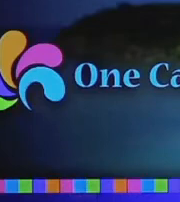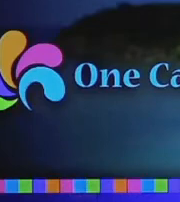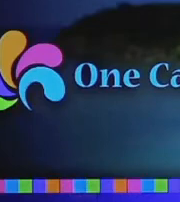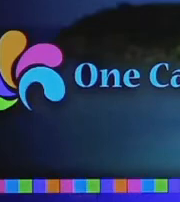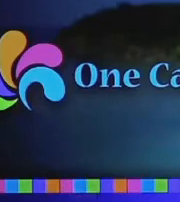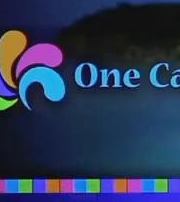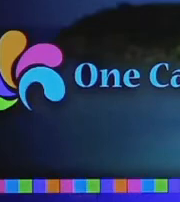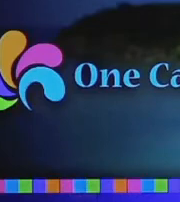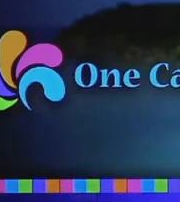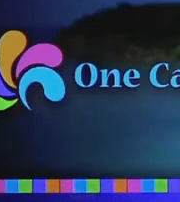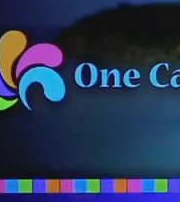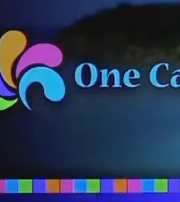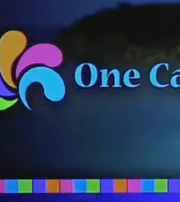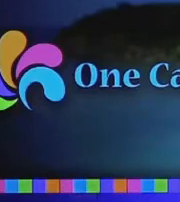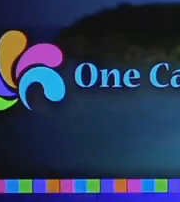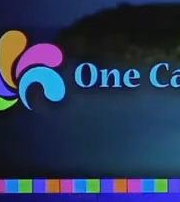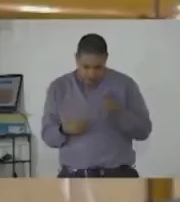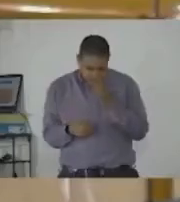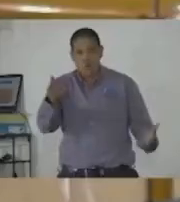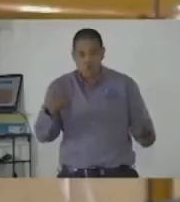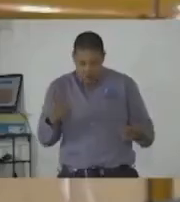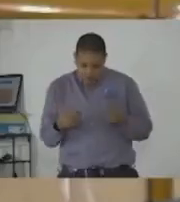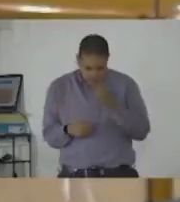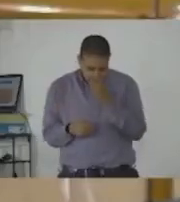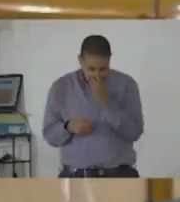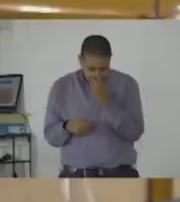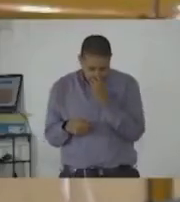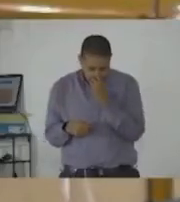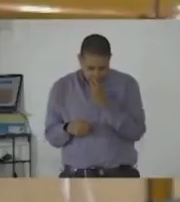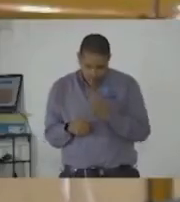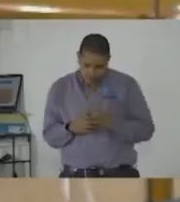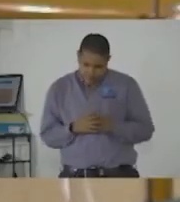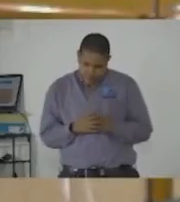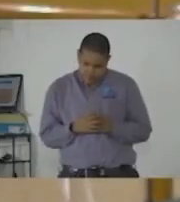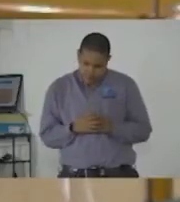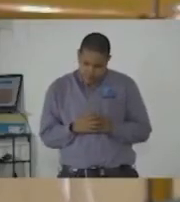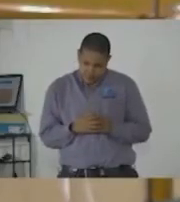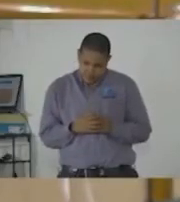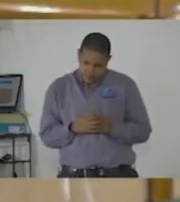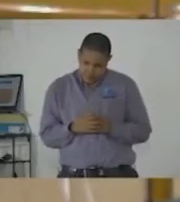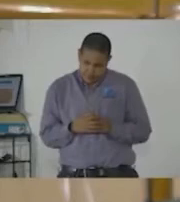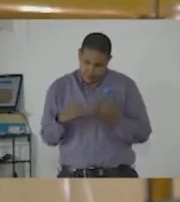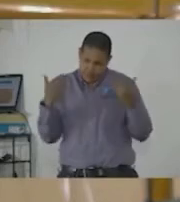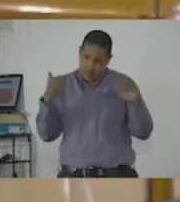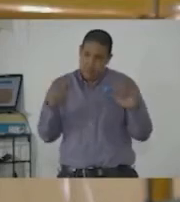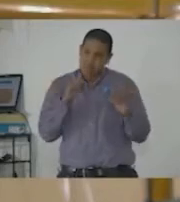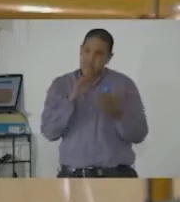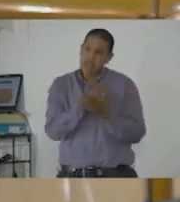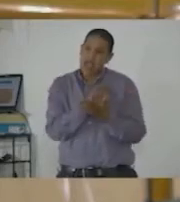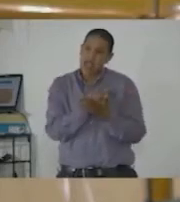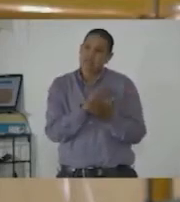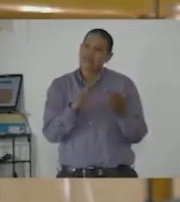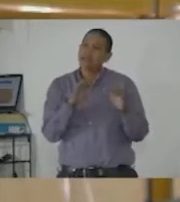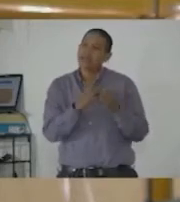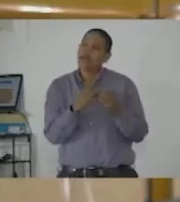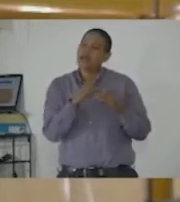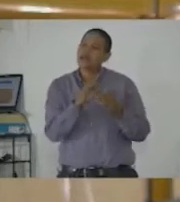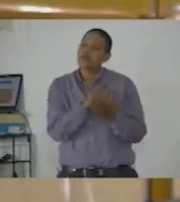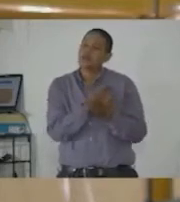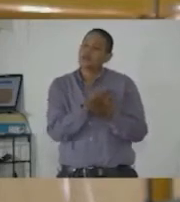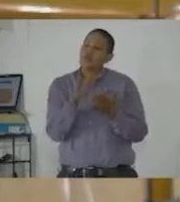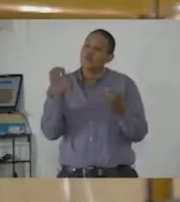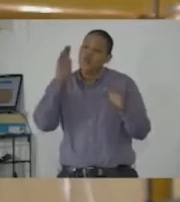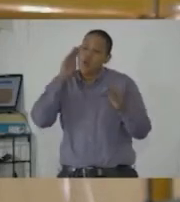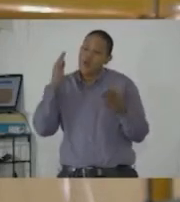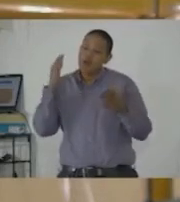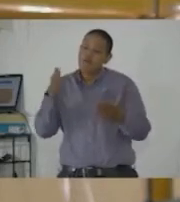a Winning Well-Being. Limited academic classes will be held in those 2 weeks. We want to focus